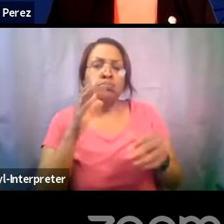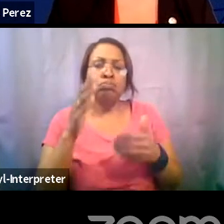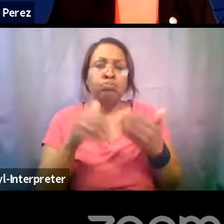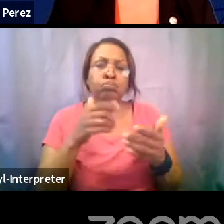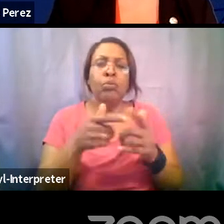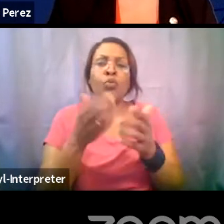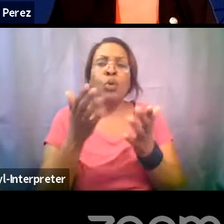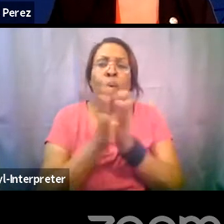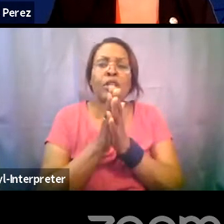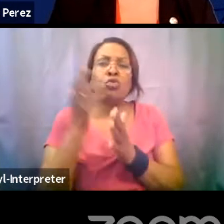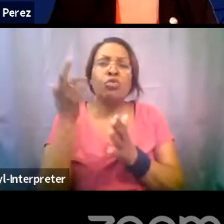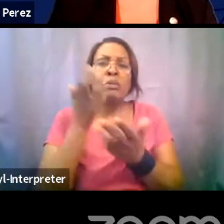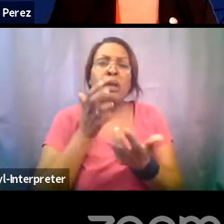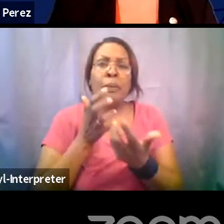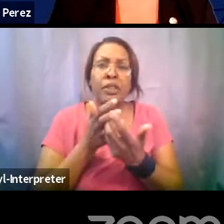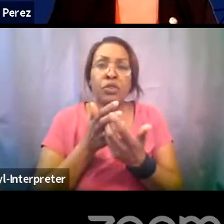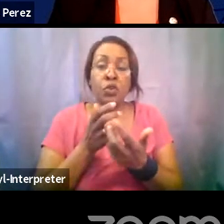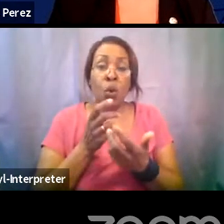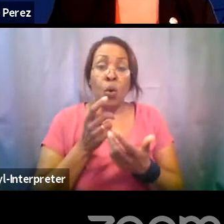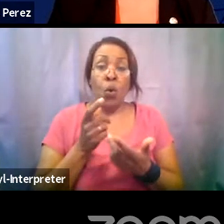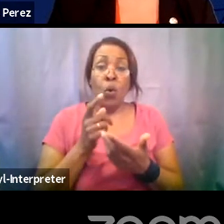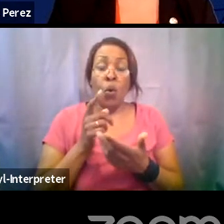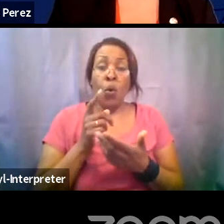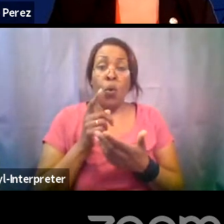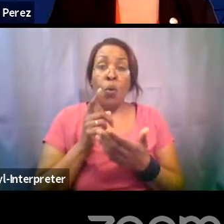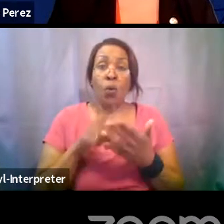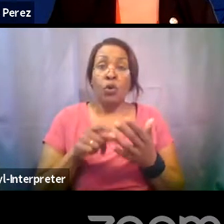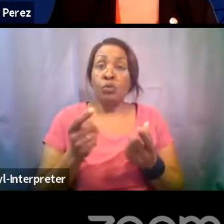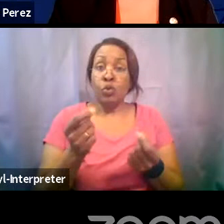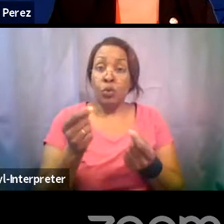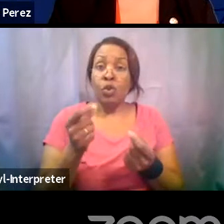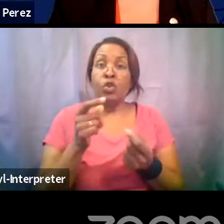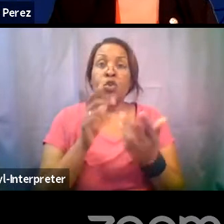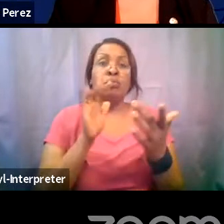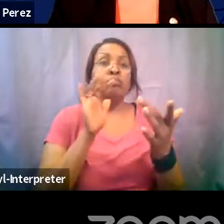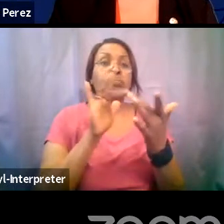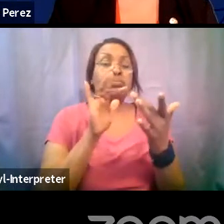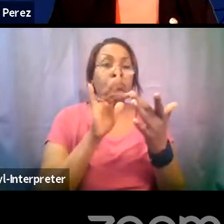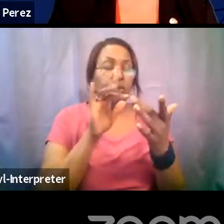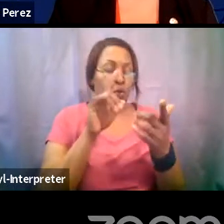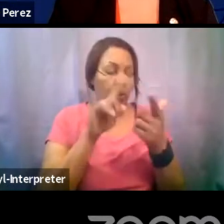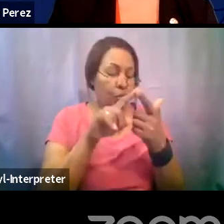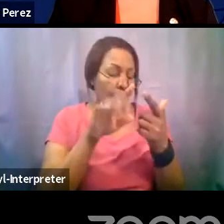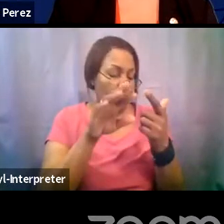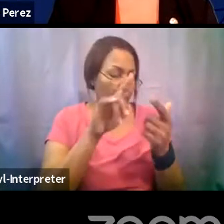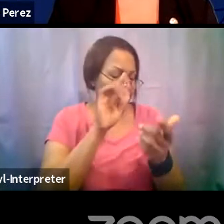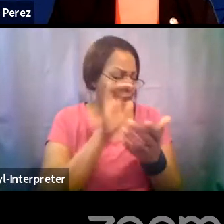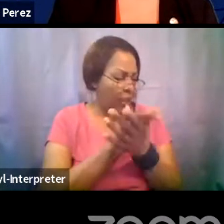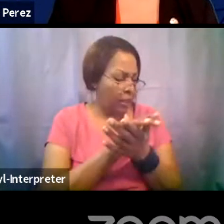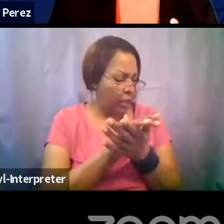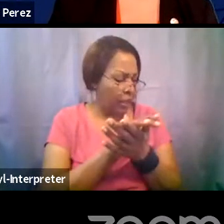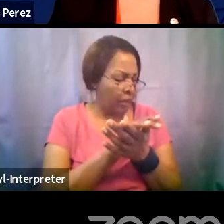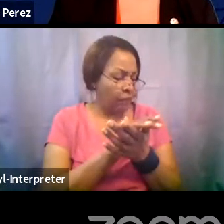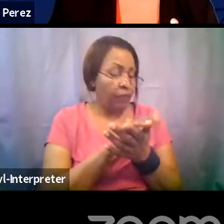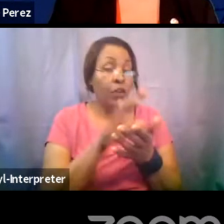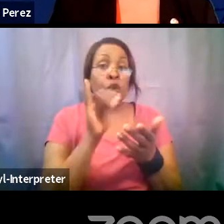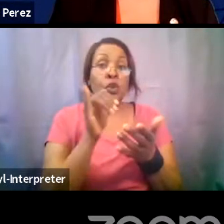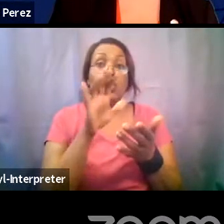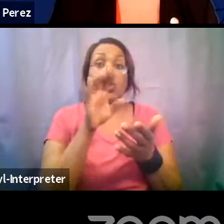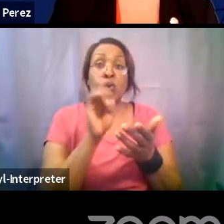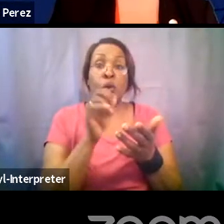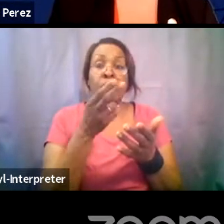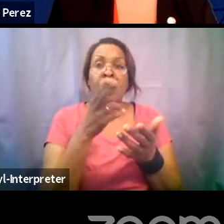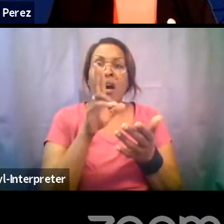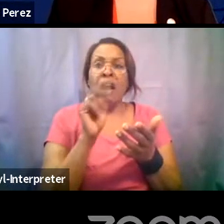requesting reasonable accommodation. And so what you will be doing, you will actually be reaching out to, I believe, Joyce Hunter